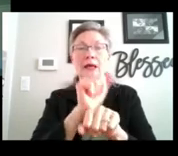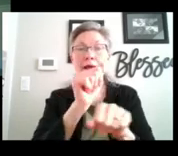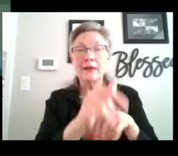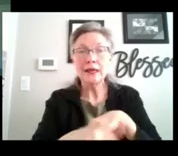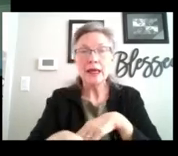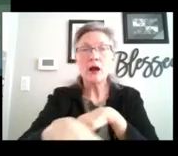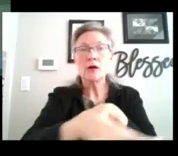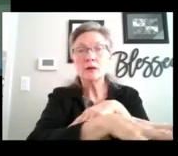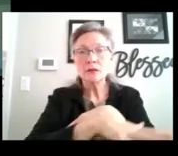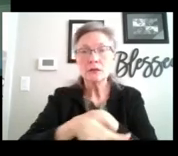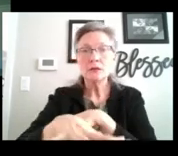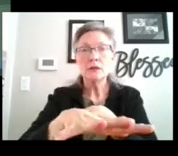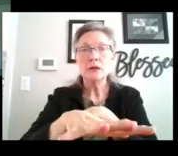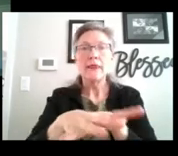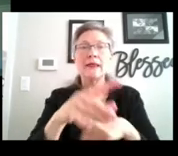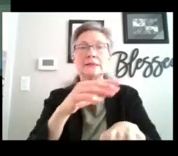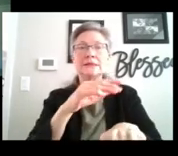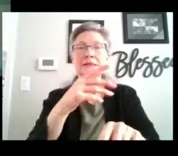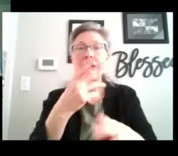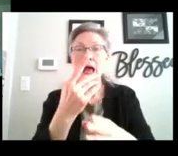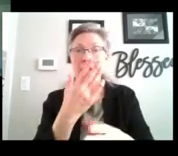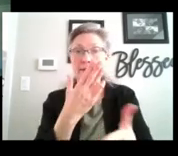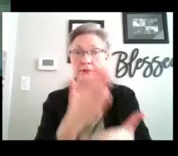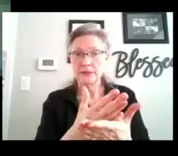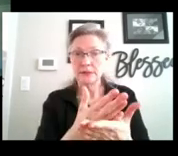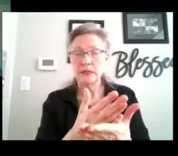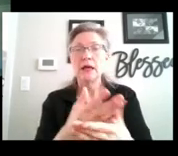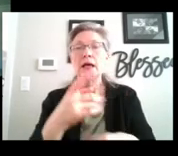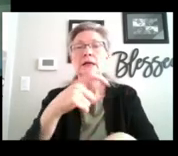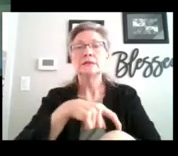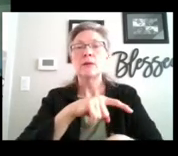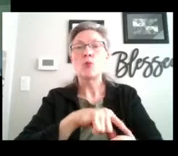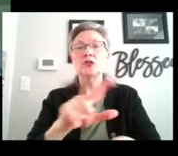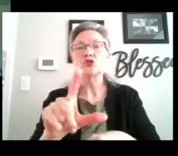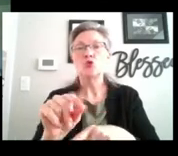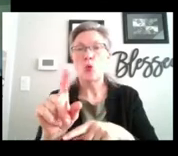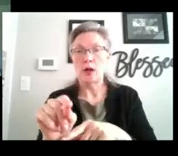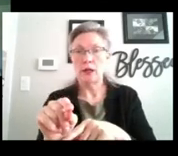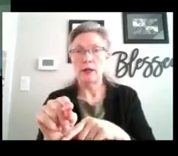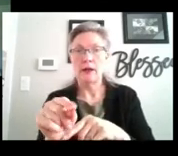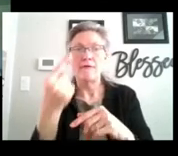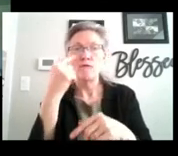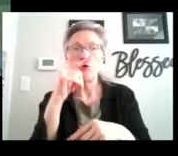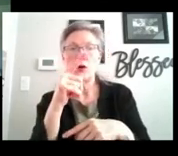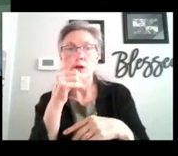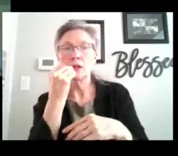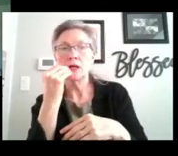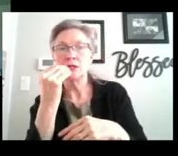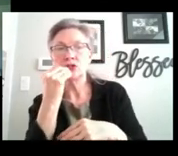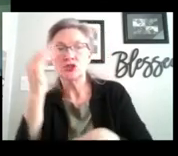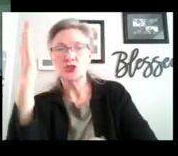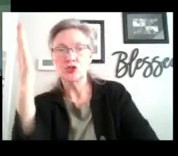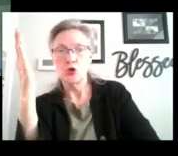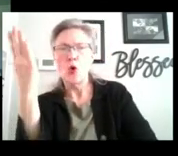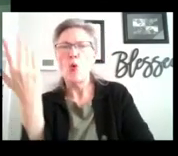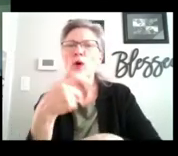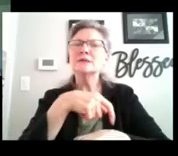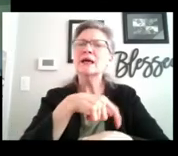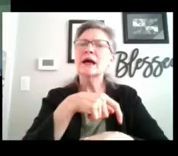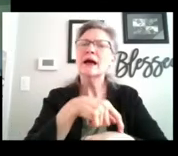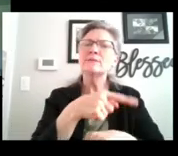start doing yard work? So I know when I look at this problem that it tells me the time that they stopped at, and it asks me to figure